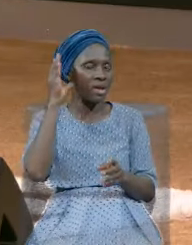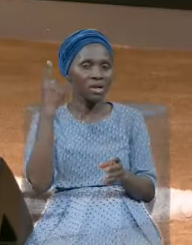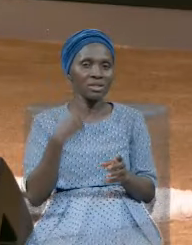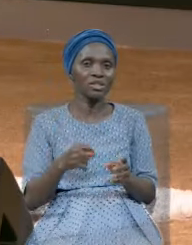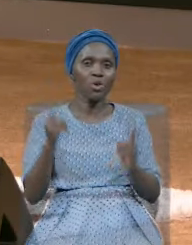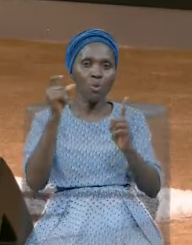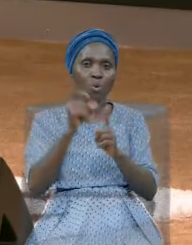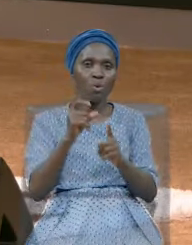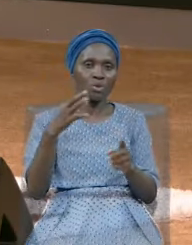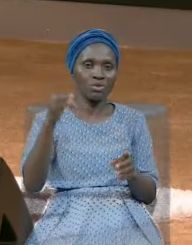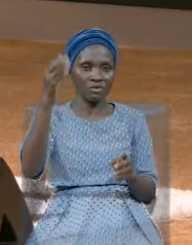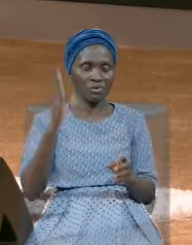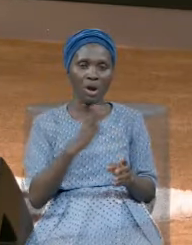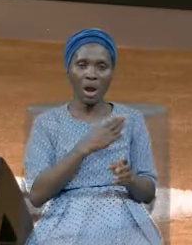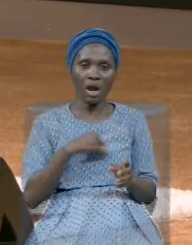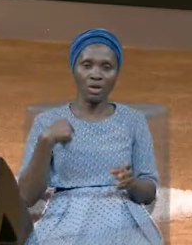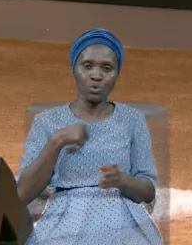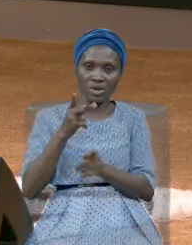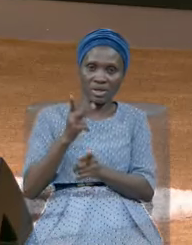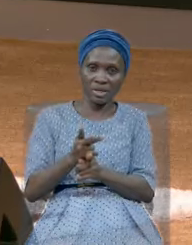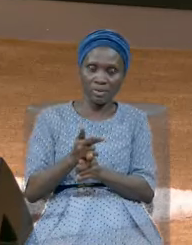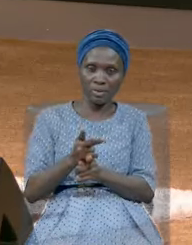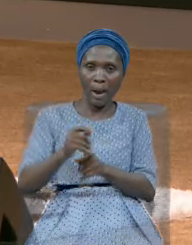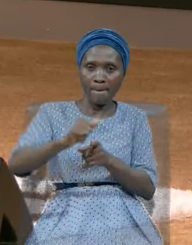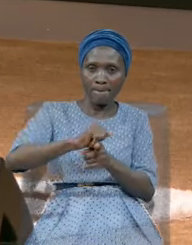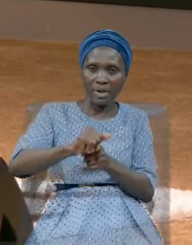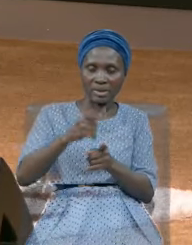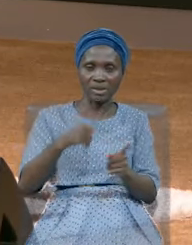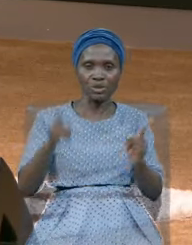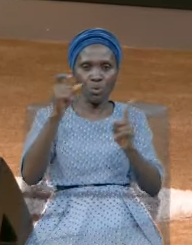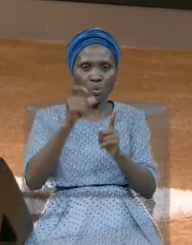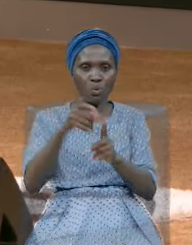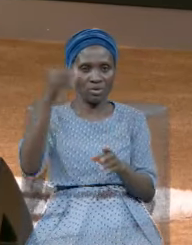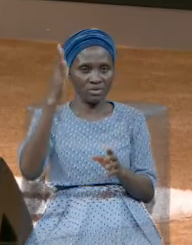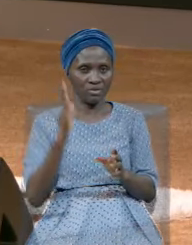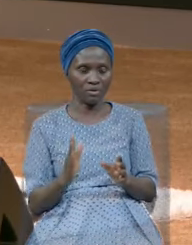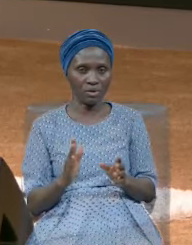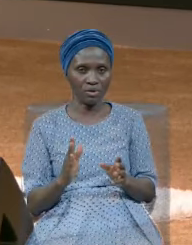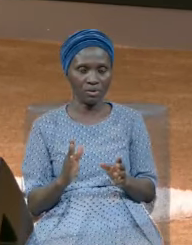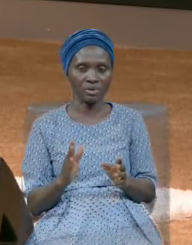God, good, normal, truthful,